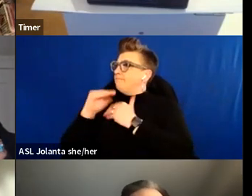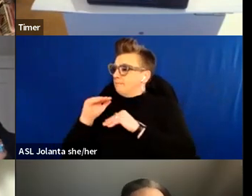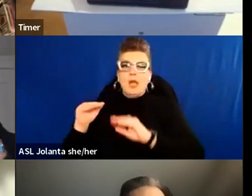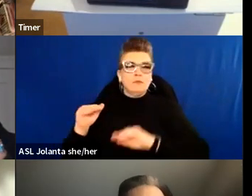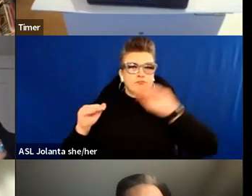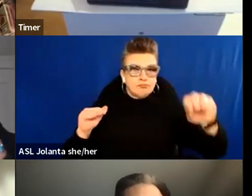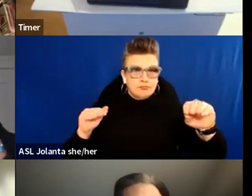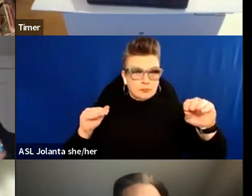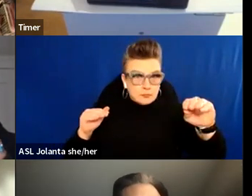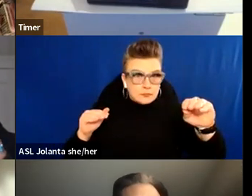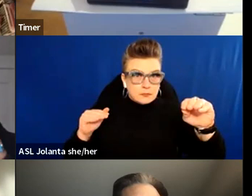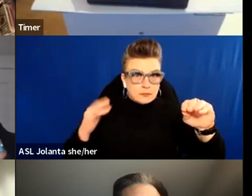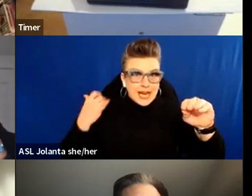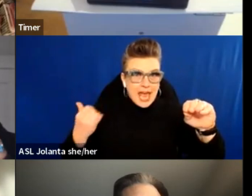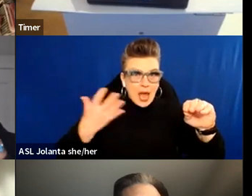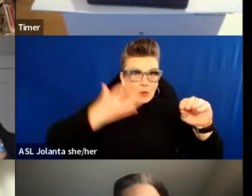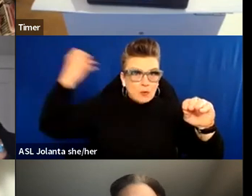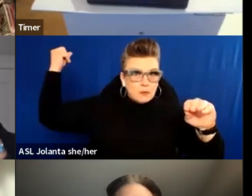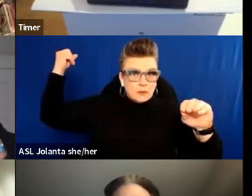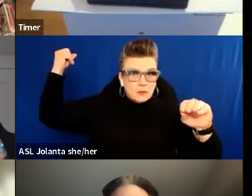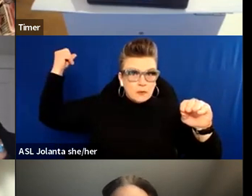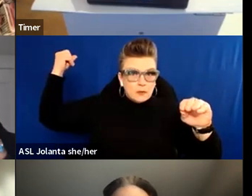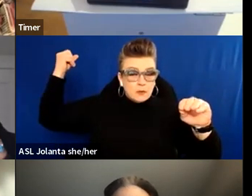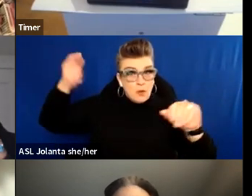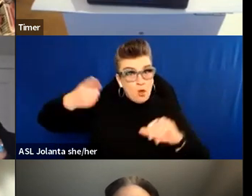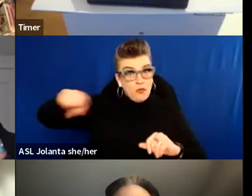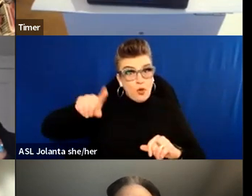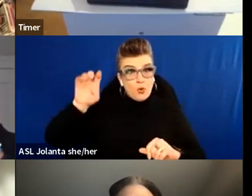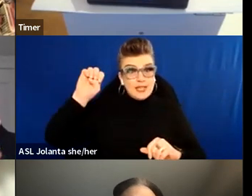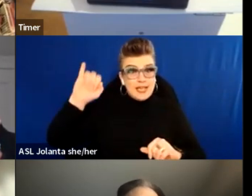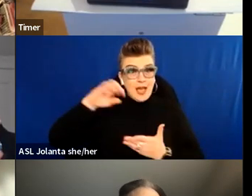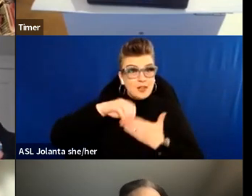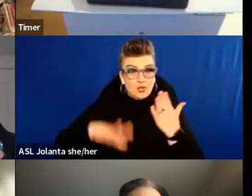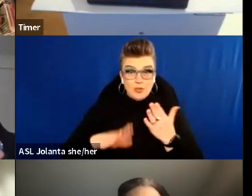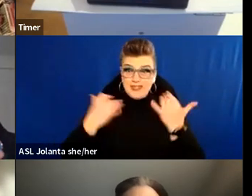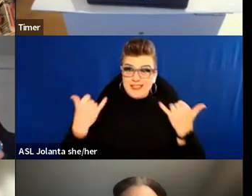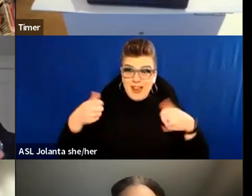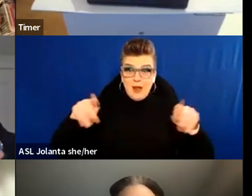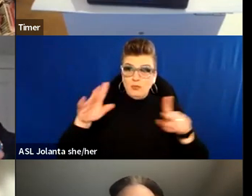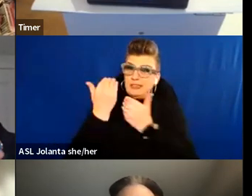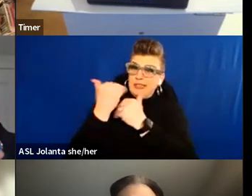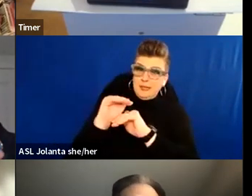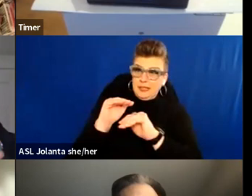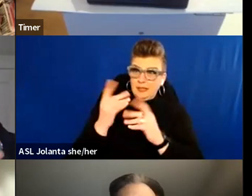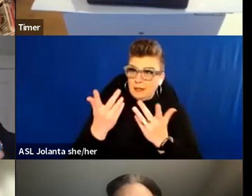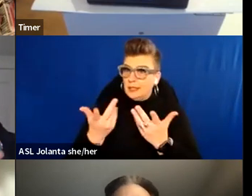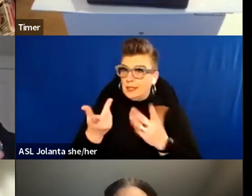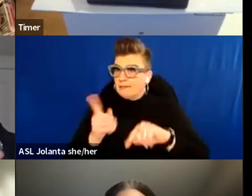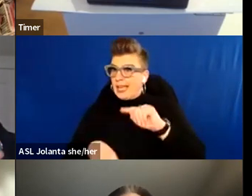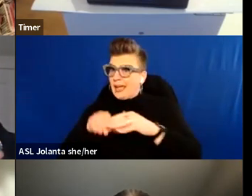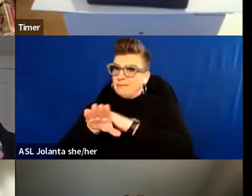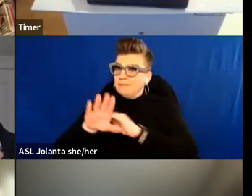all automatically they're going to be limited uh these ei students really in their opportunity to attend exam schools right off the